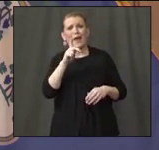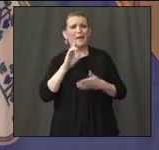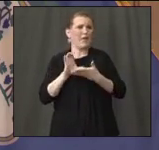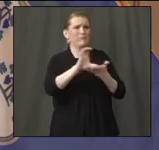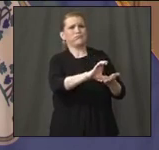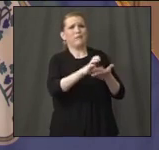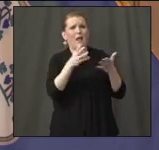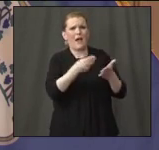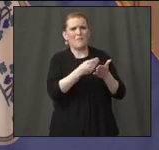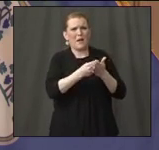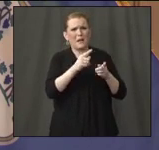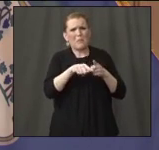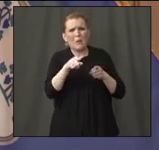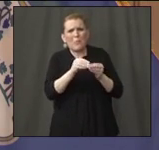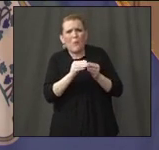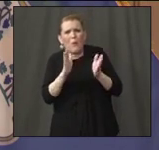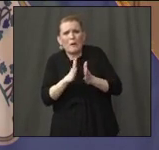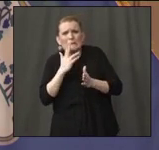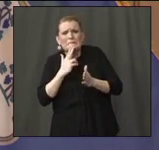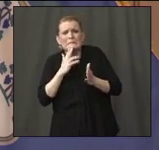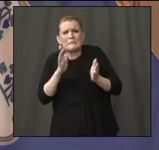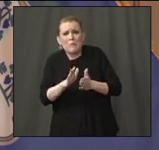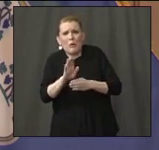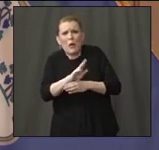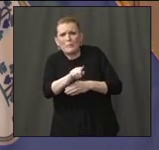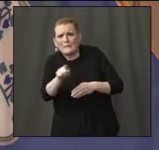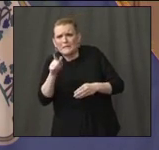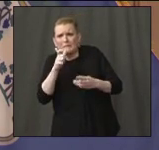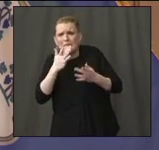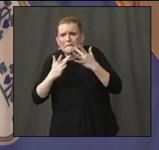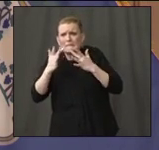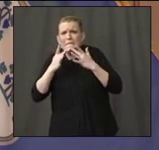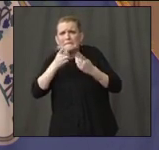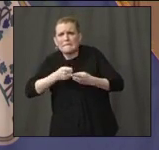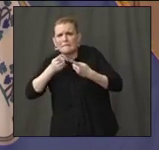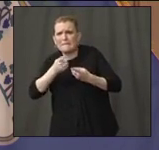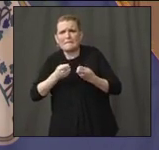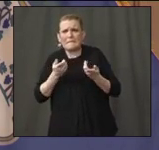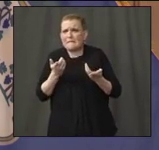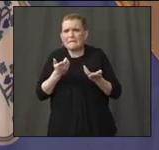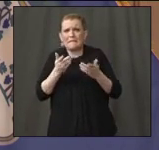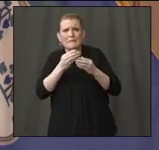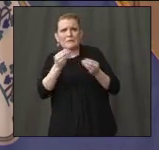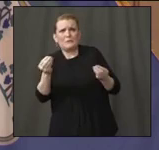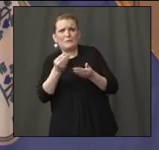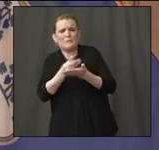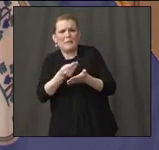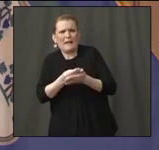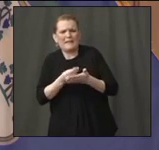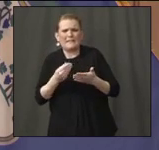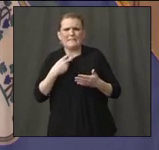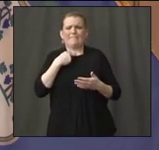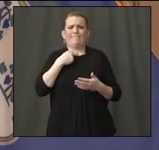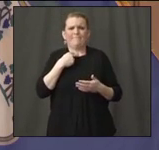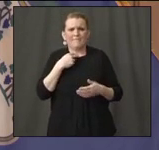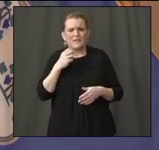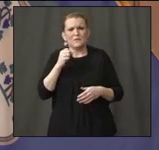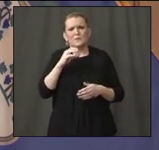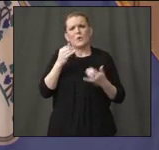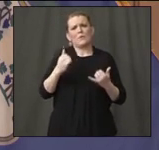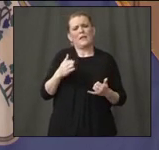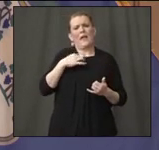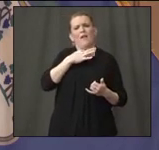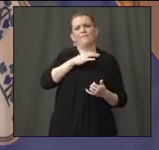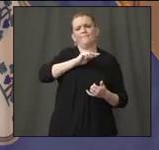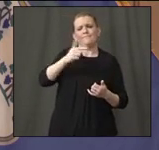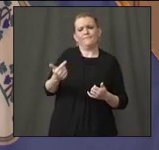have any other source of revenue to live off of. So with that, Glenda, how can we get those folks to the front of the line and make sure